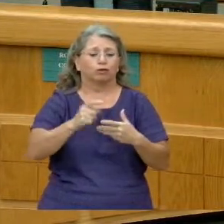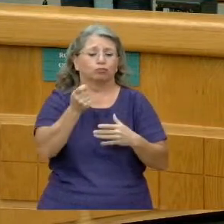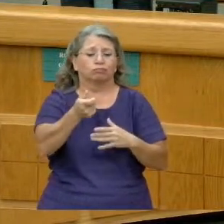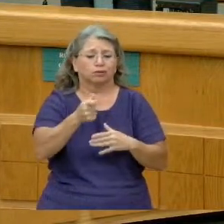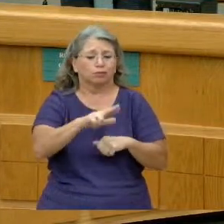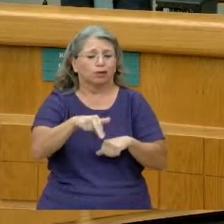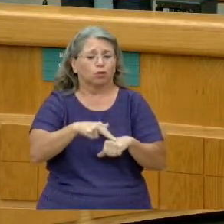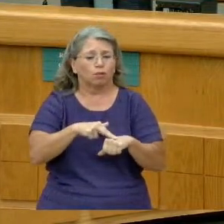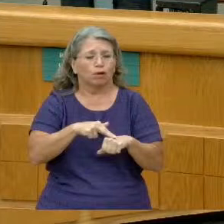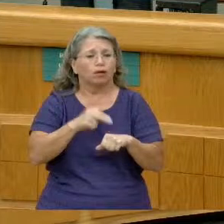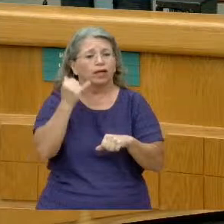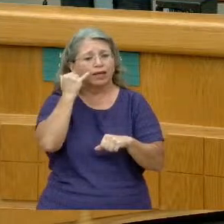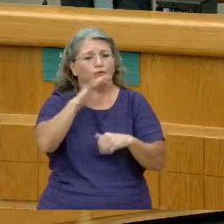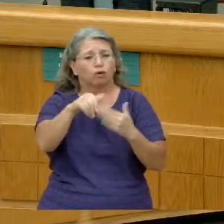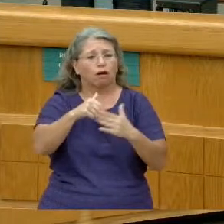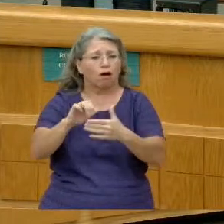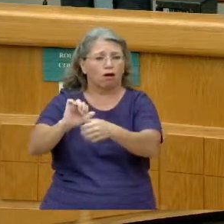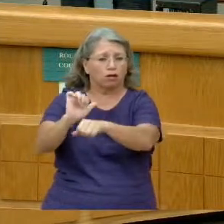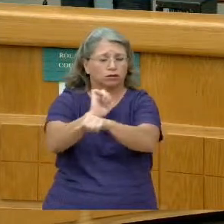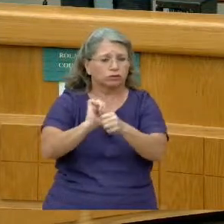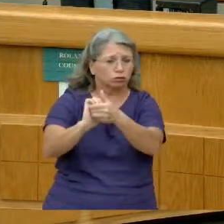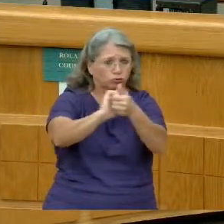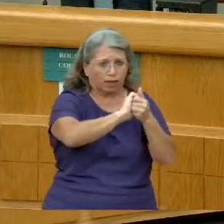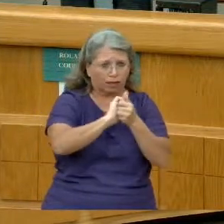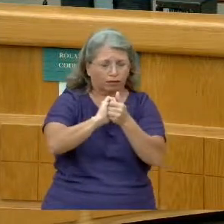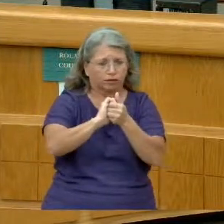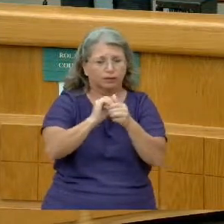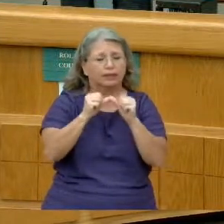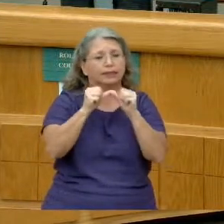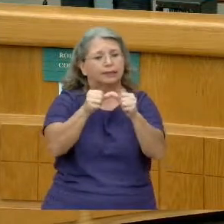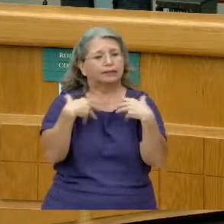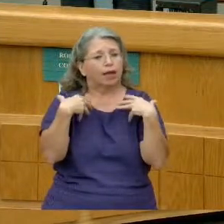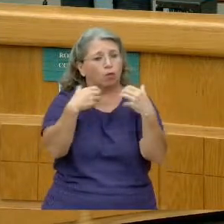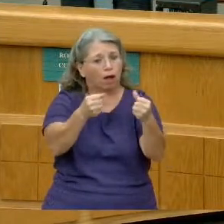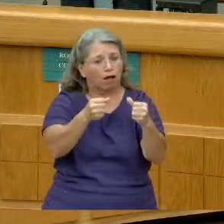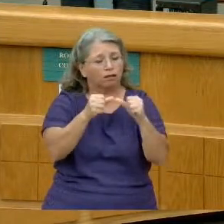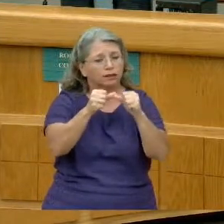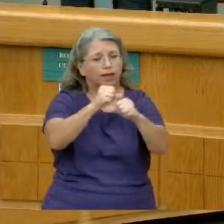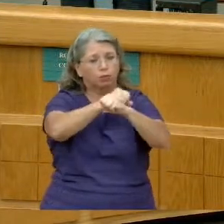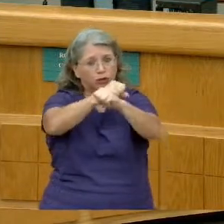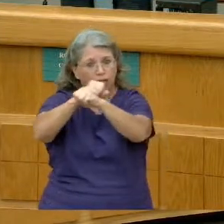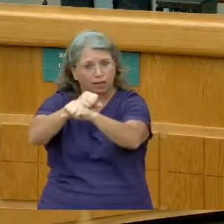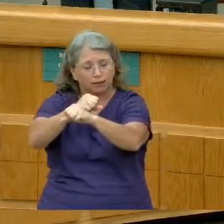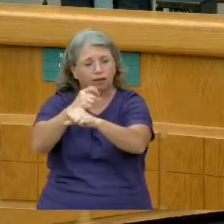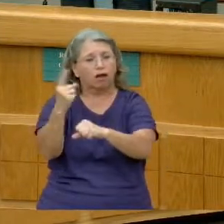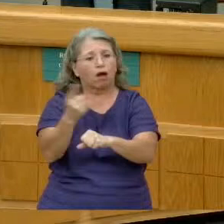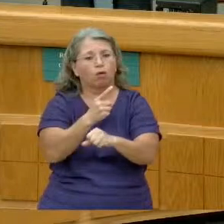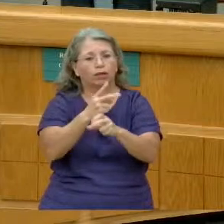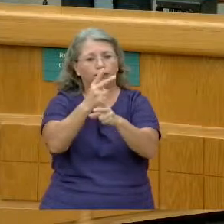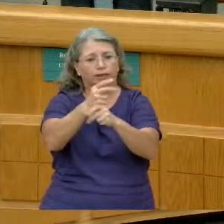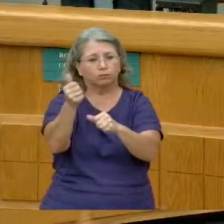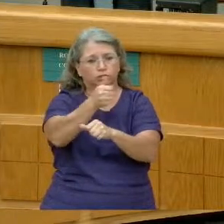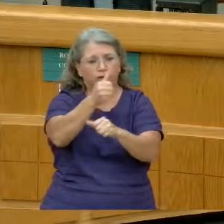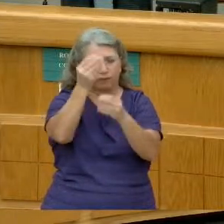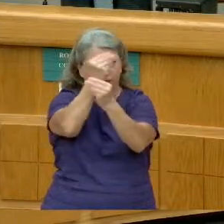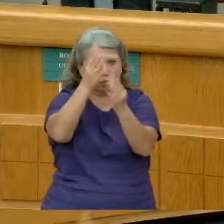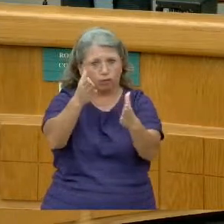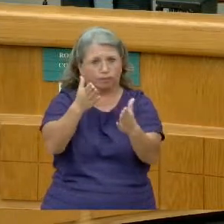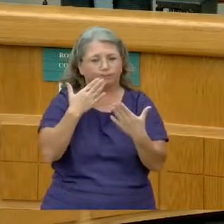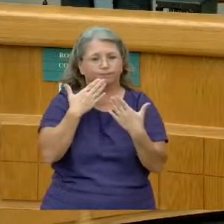solidarity. Stay well, stay protected, and as always, stay informed. Thank you.